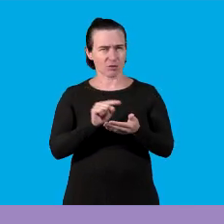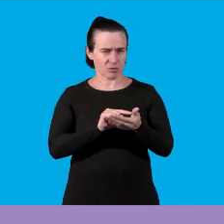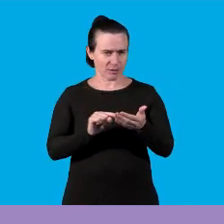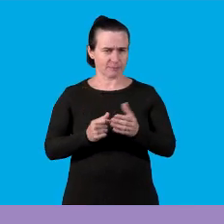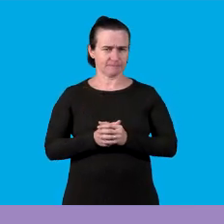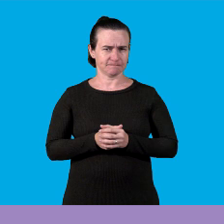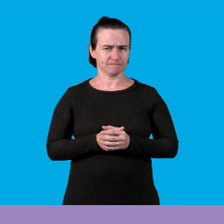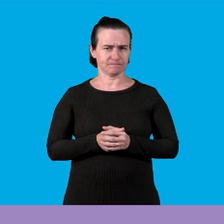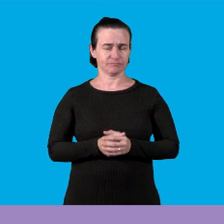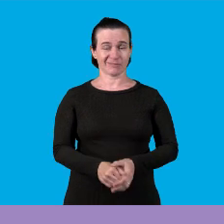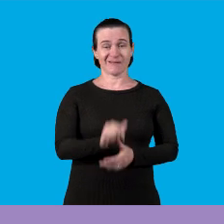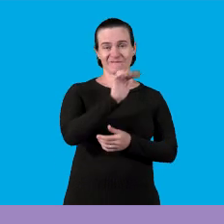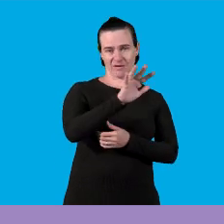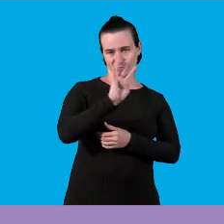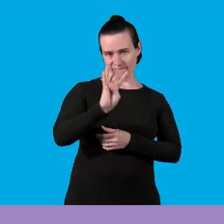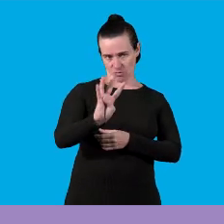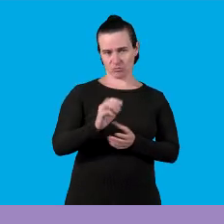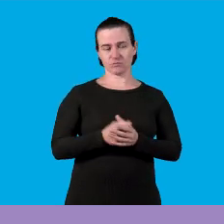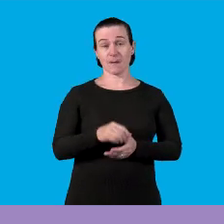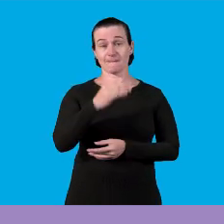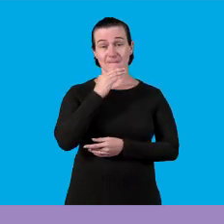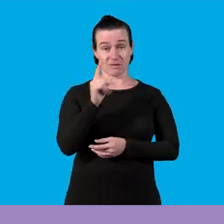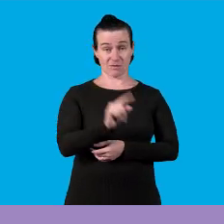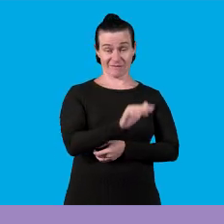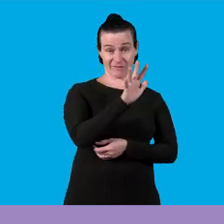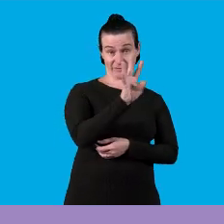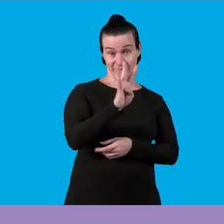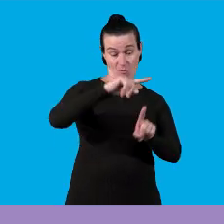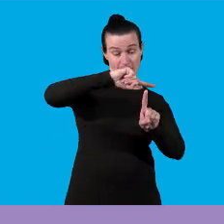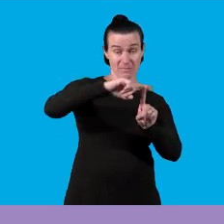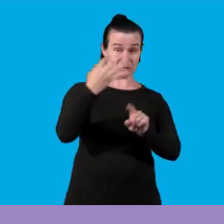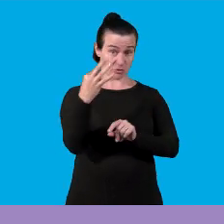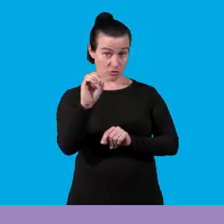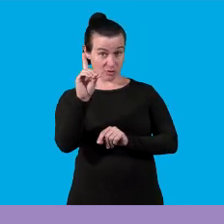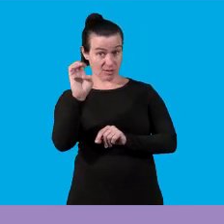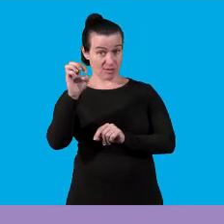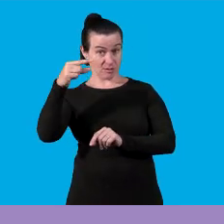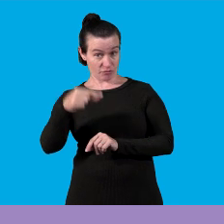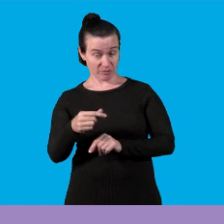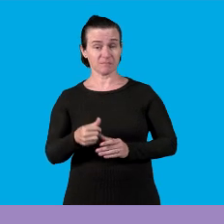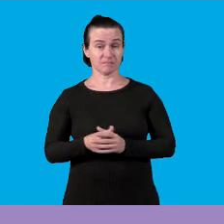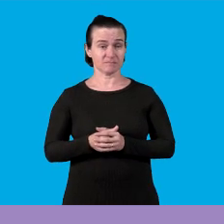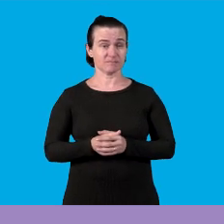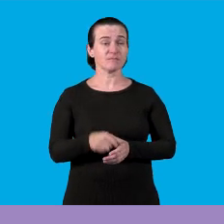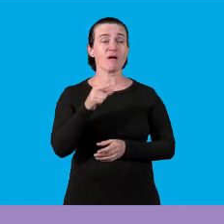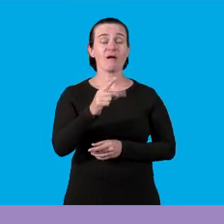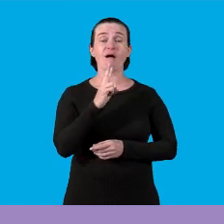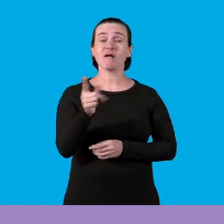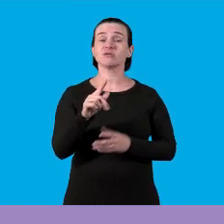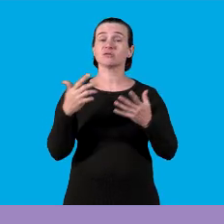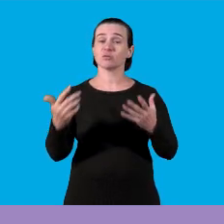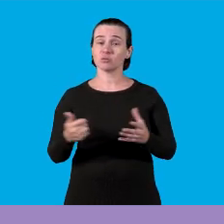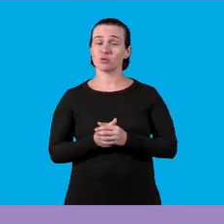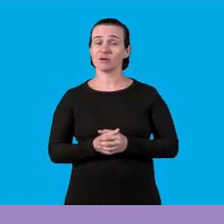18, and it gives us 54. So that is 54 degrees plus 30 degrees, and that gives